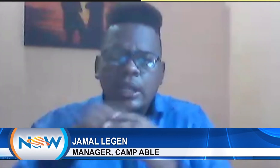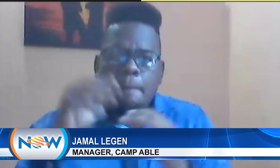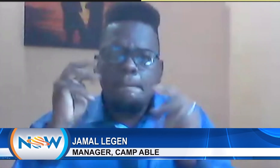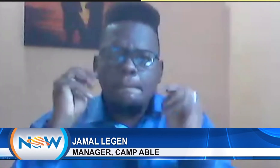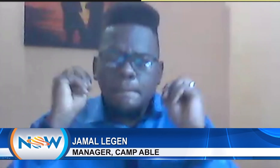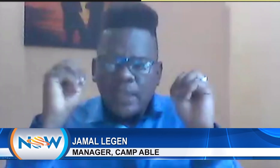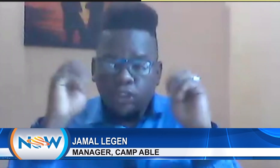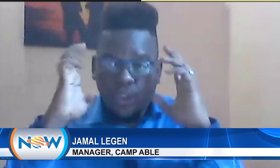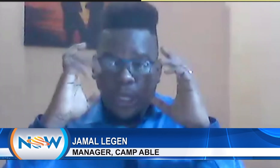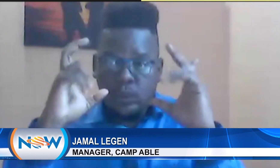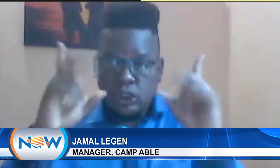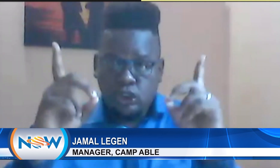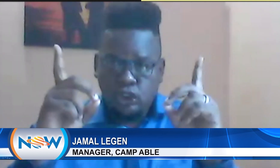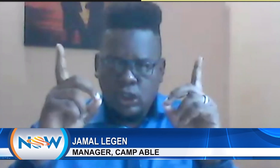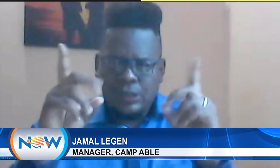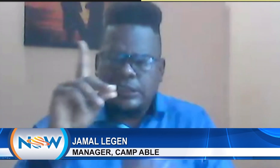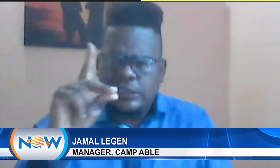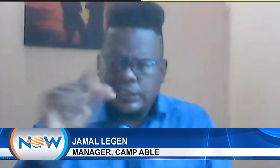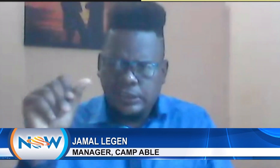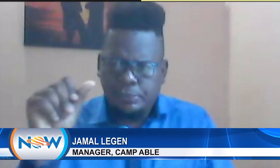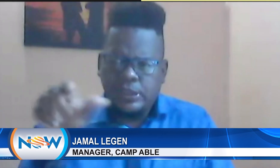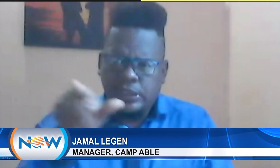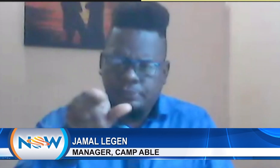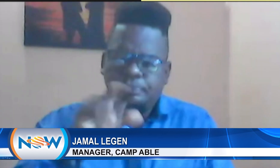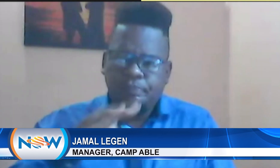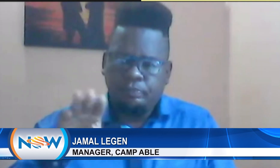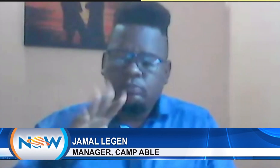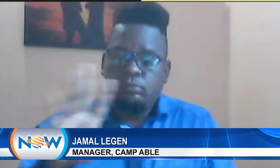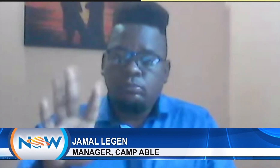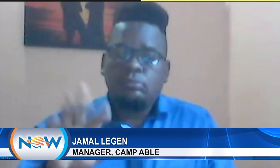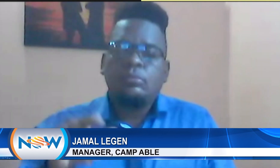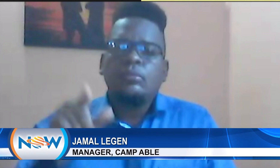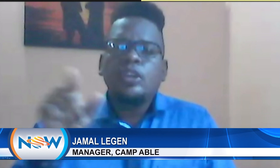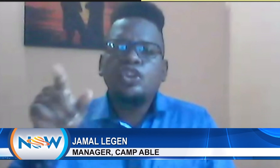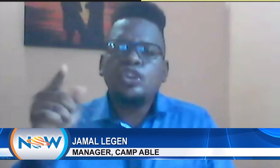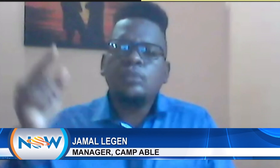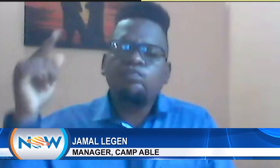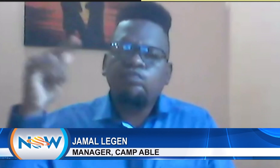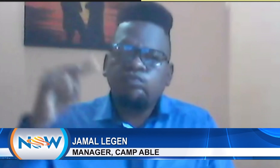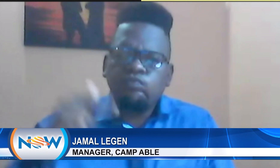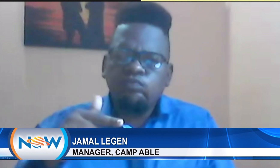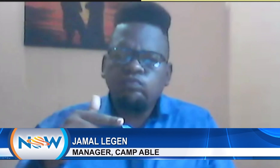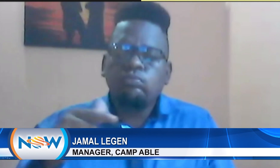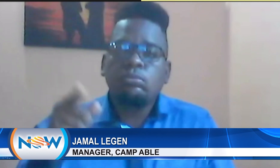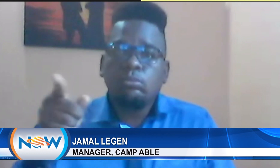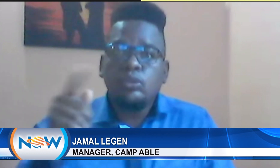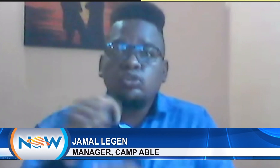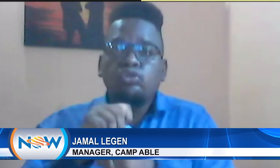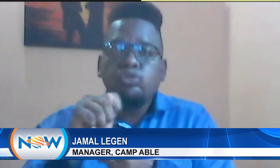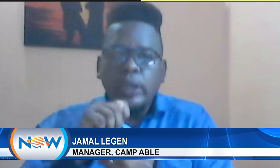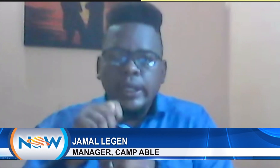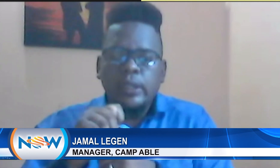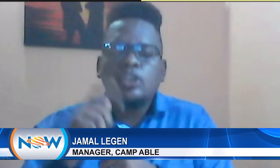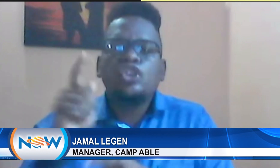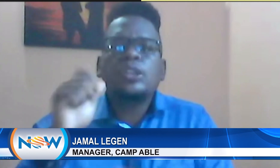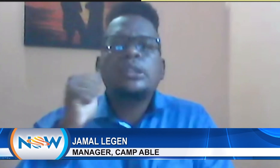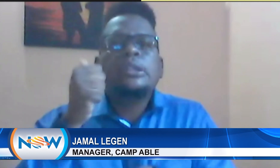Yeah, she was training in the Ministry of Education. You know, she was studying disabilities.